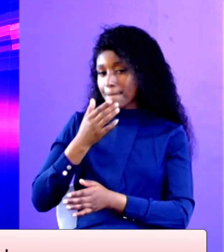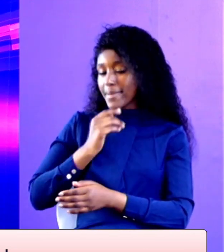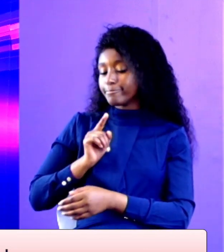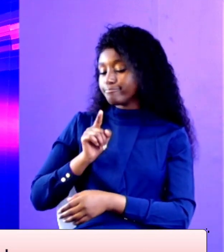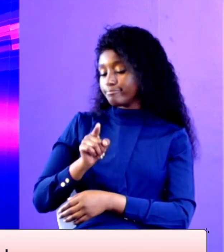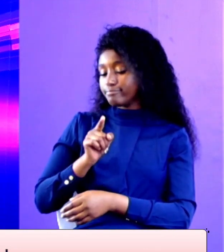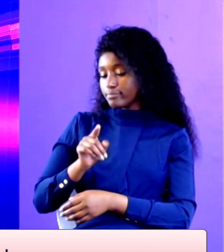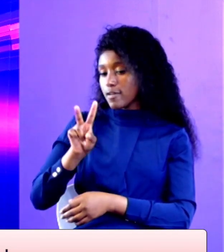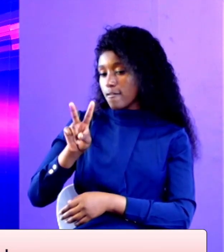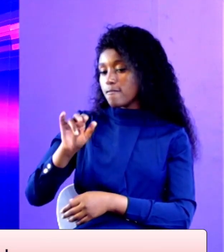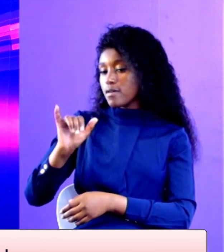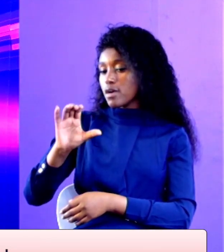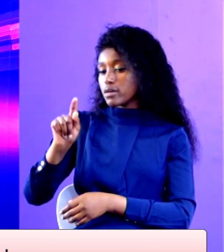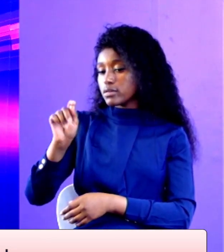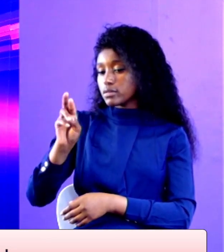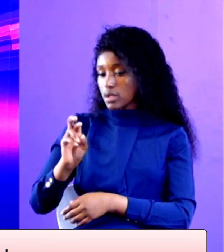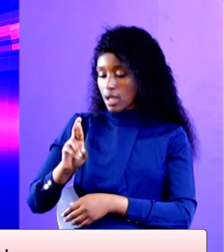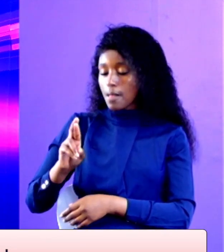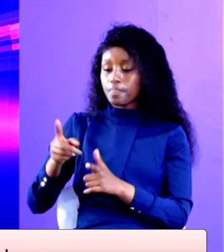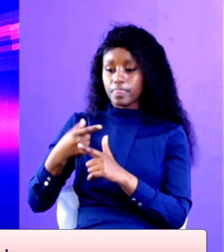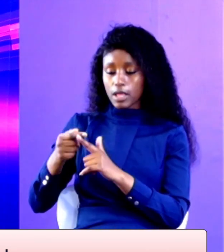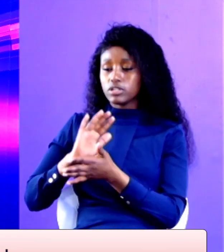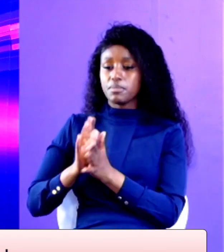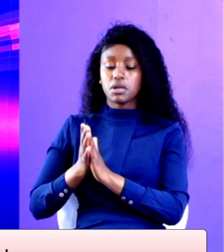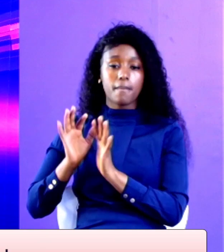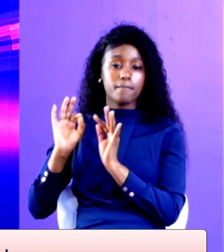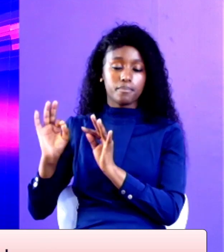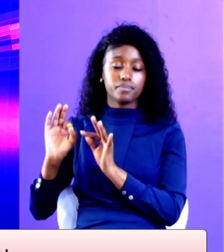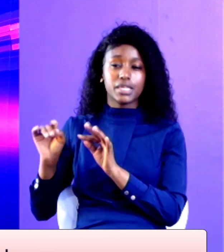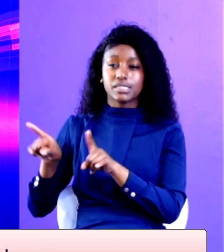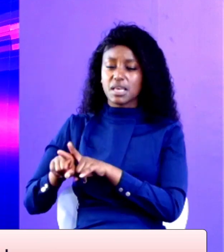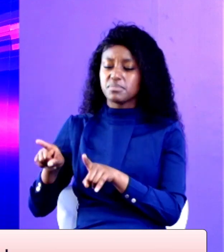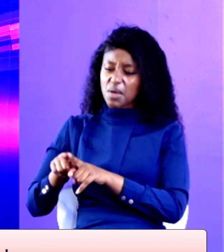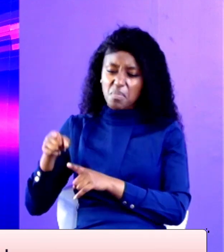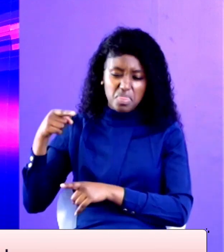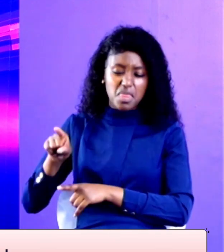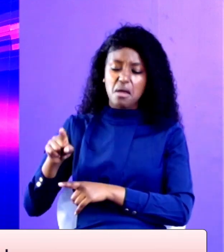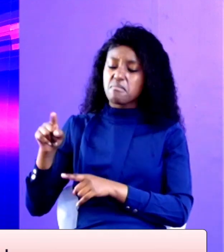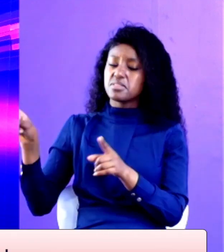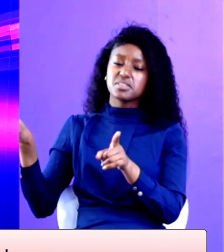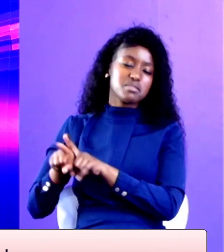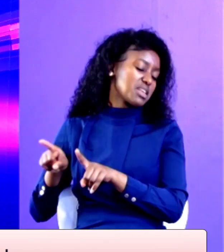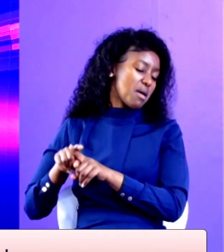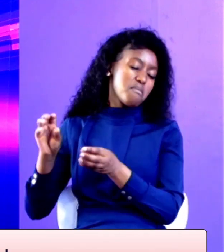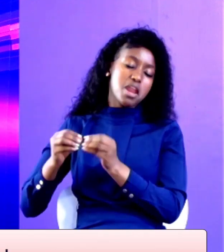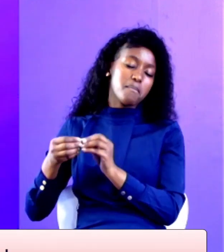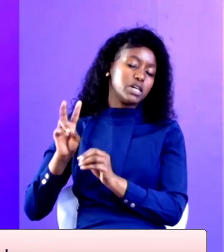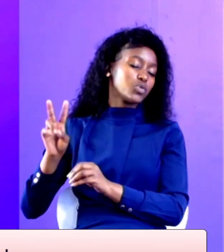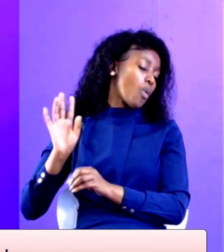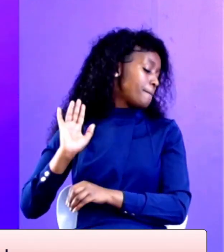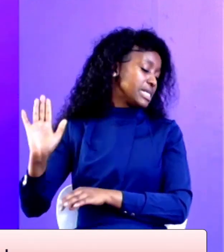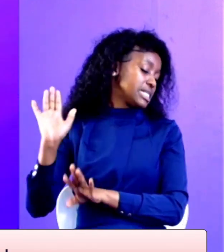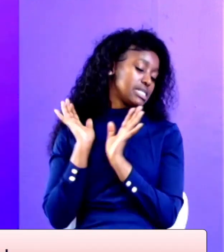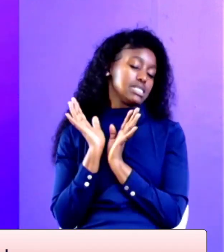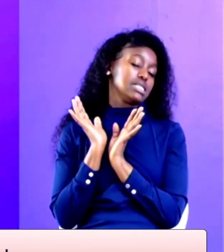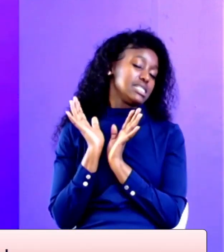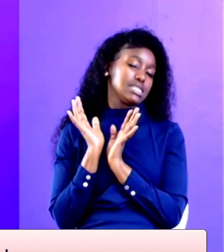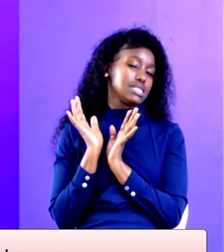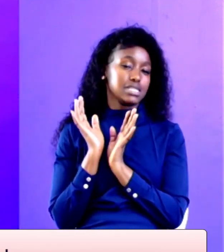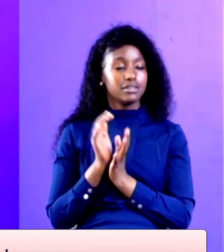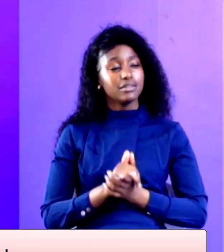Arsenal wanaweza kuwa threat, but threat yao ni ile tu, number 2 ndio yenu. It is true. We have been